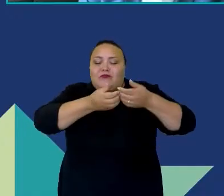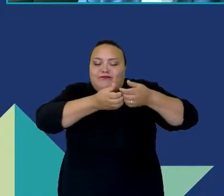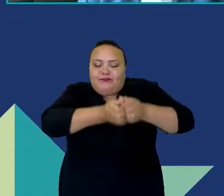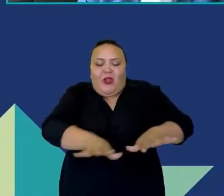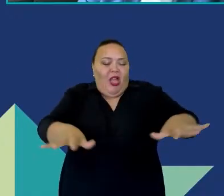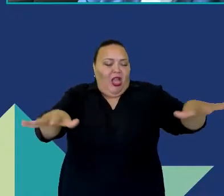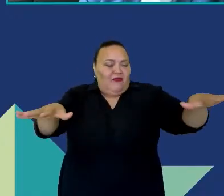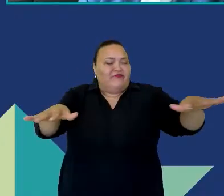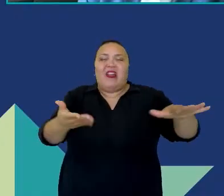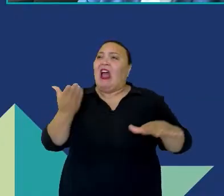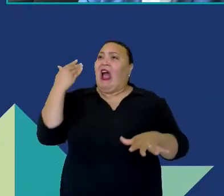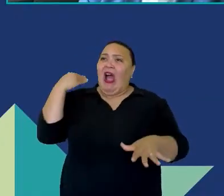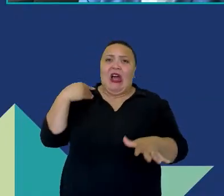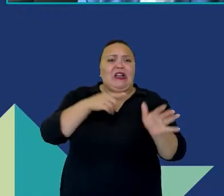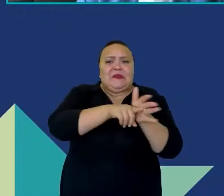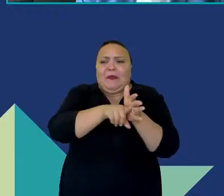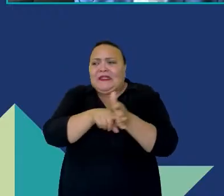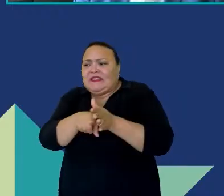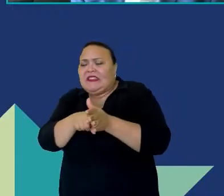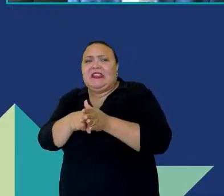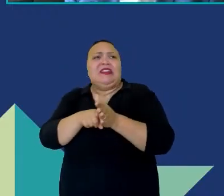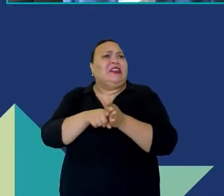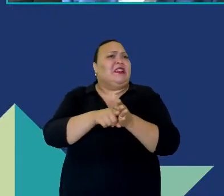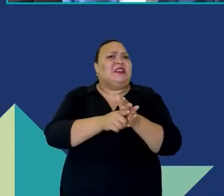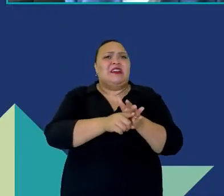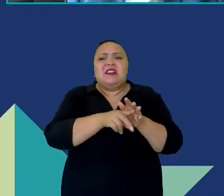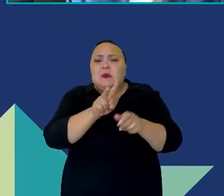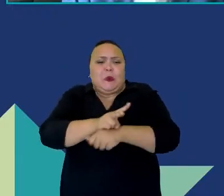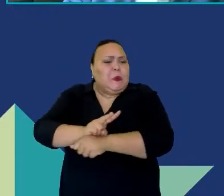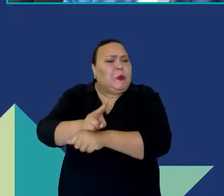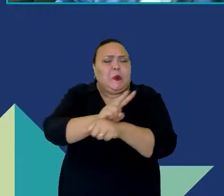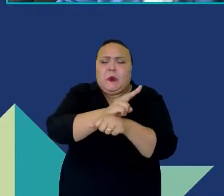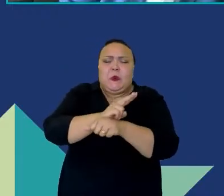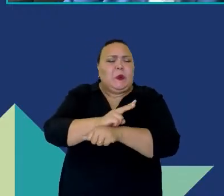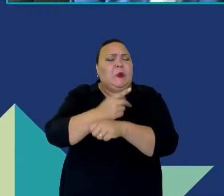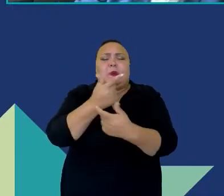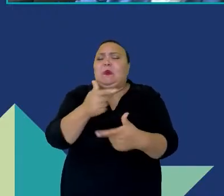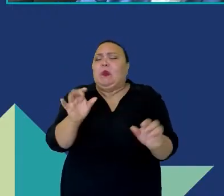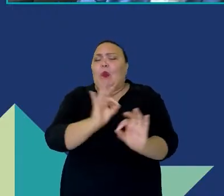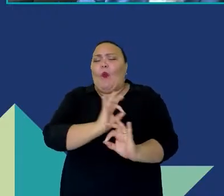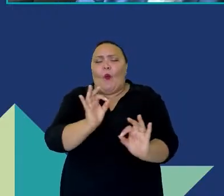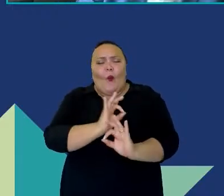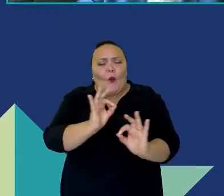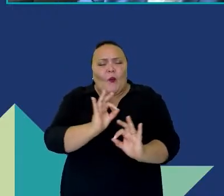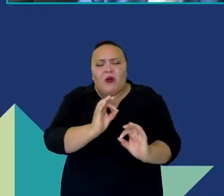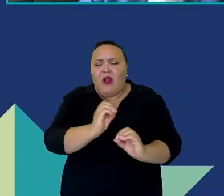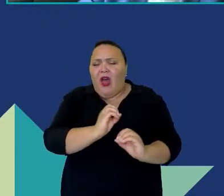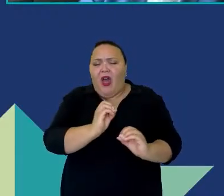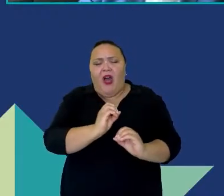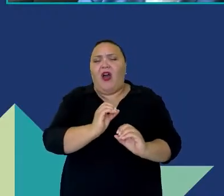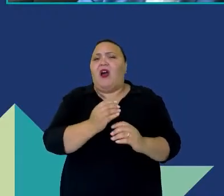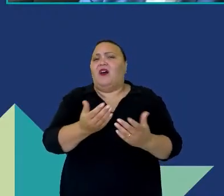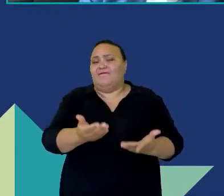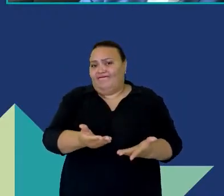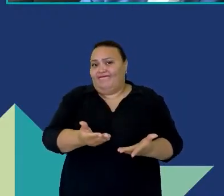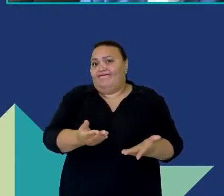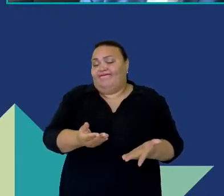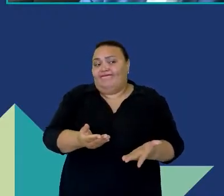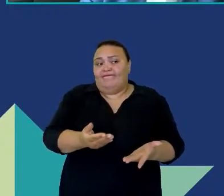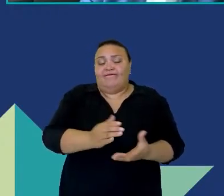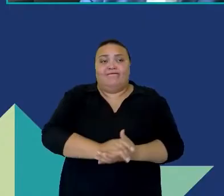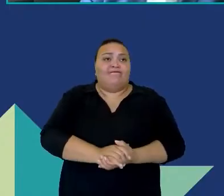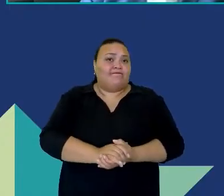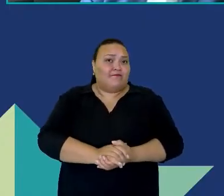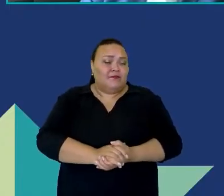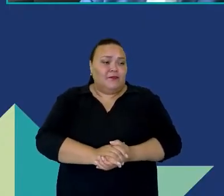no monitoring. Heavy rainfall came and basically washed out. What's important to note is